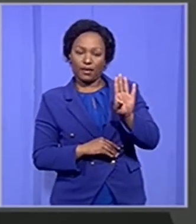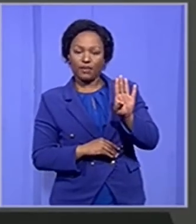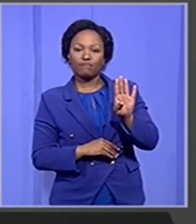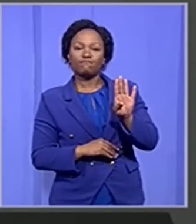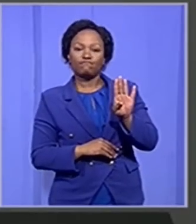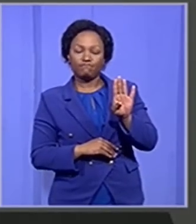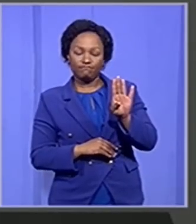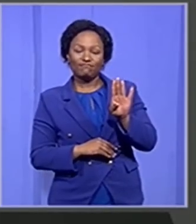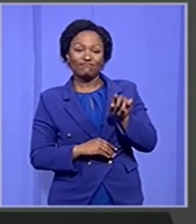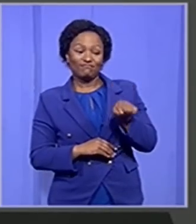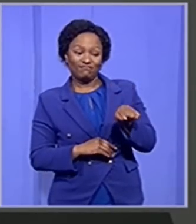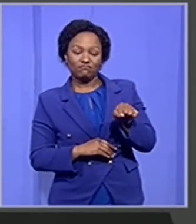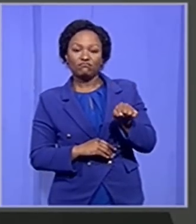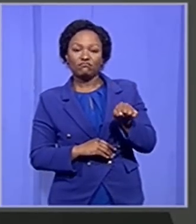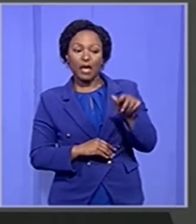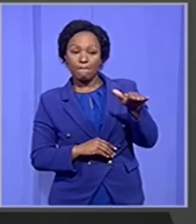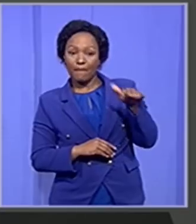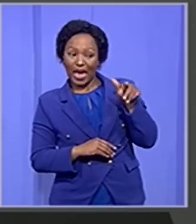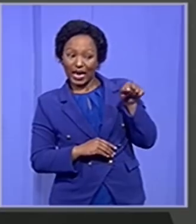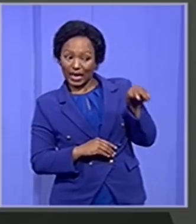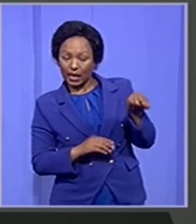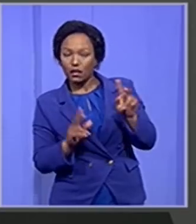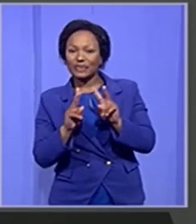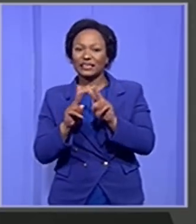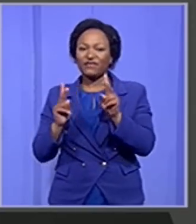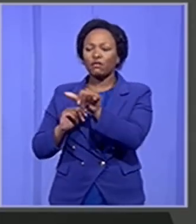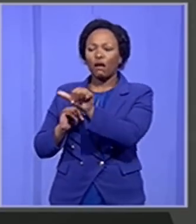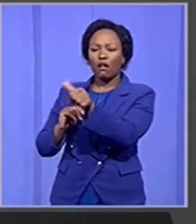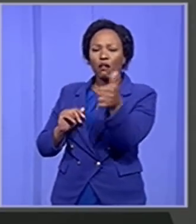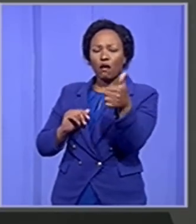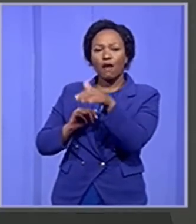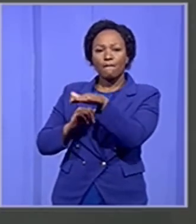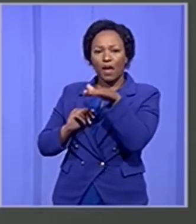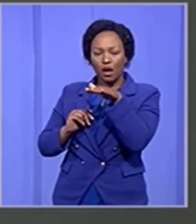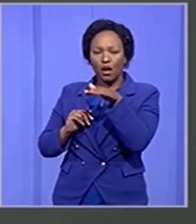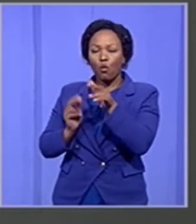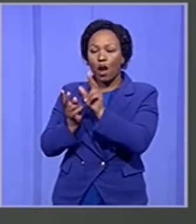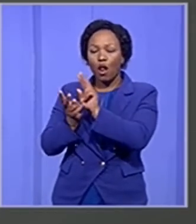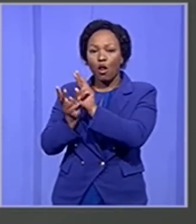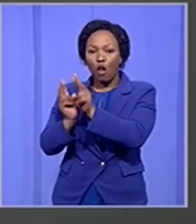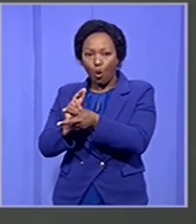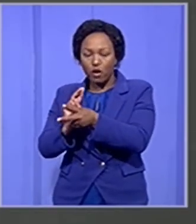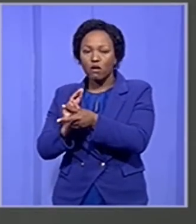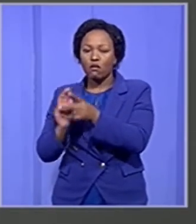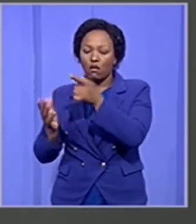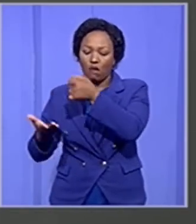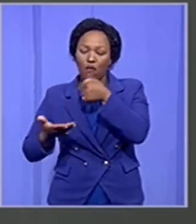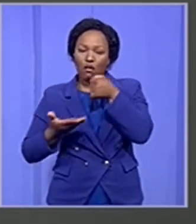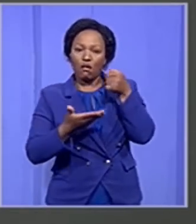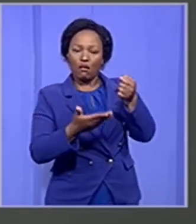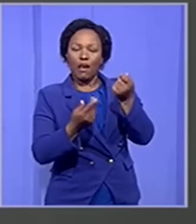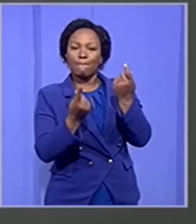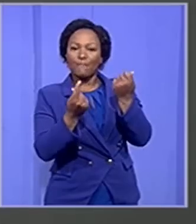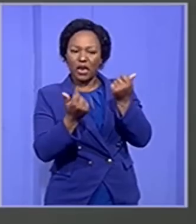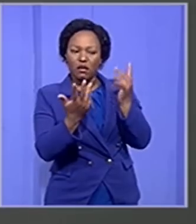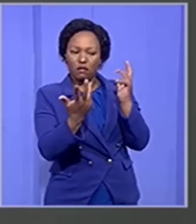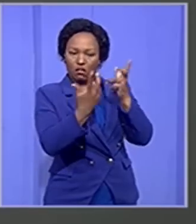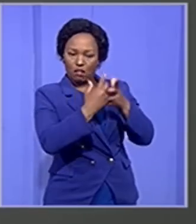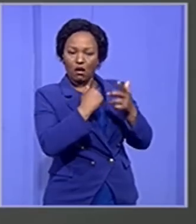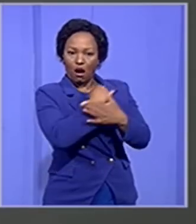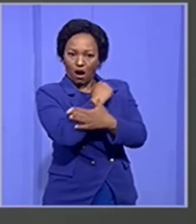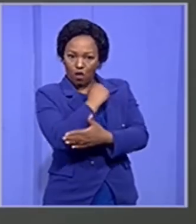is different from other banks in the sense that it provides a loan in local currencies. Even if it gives in dollars